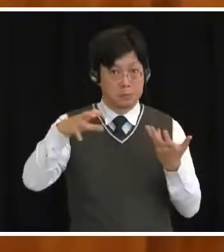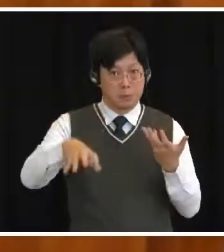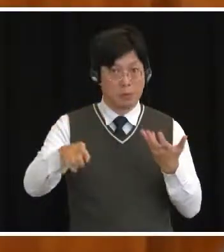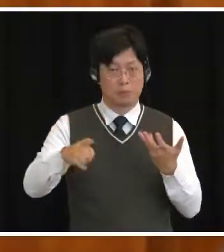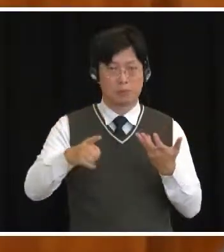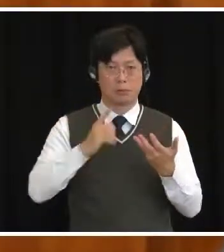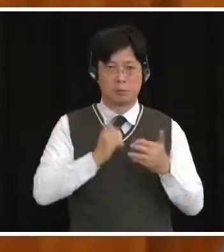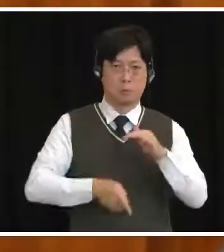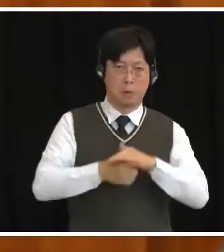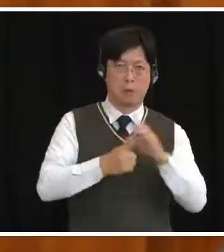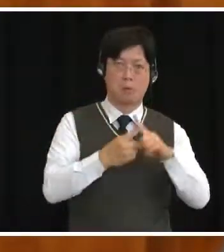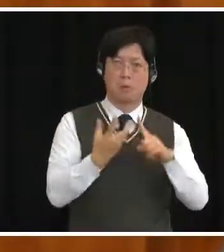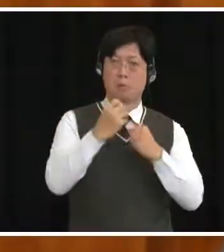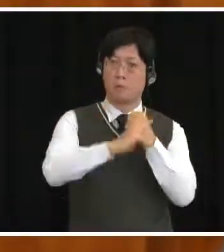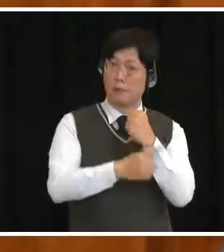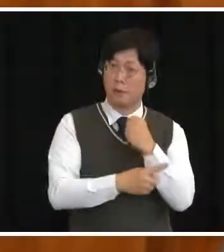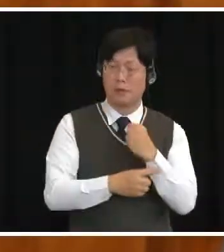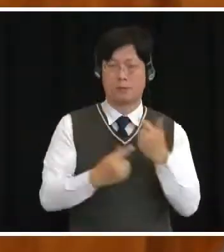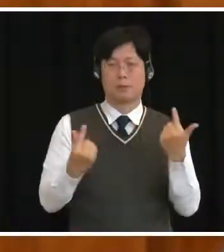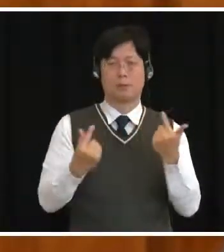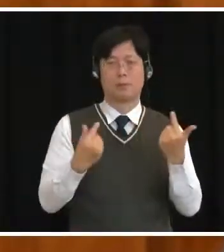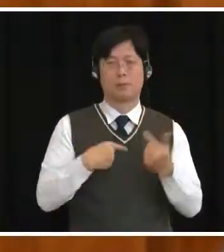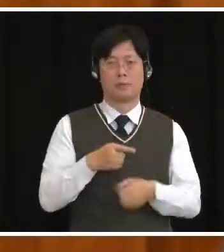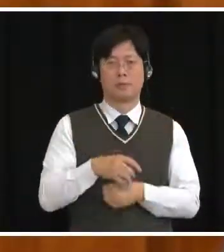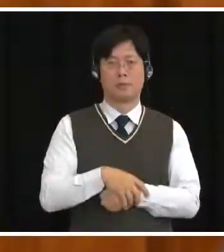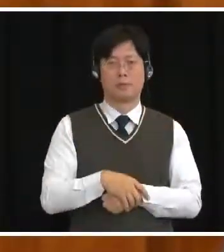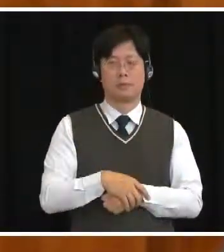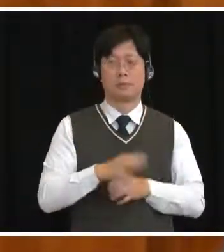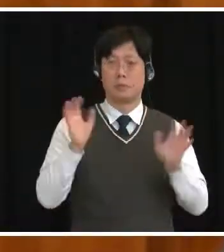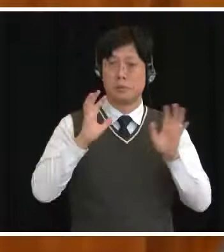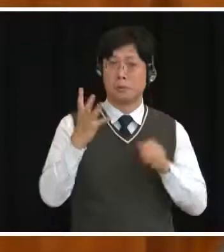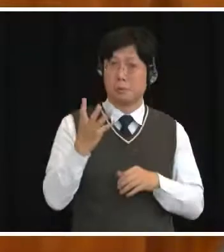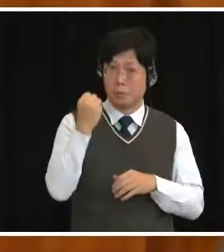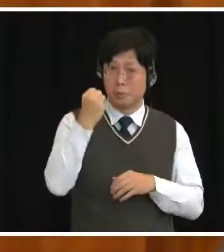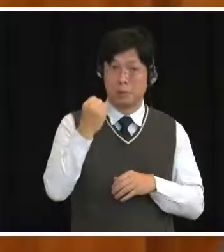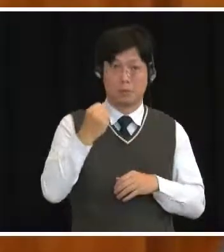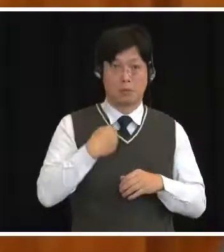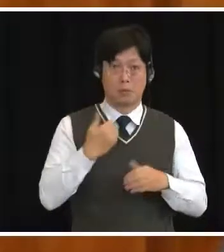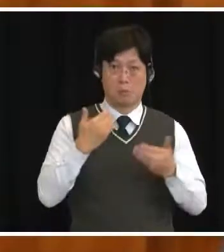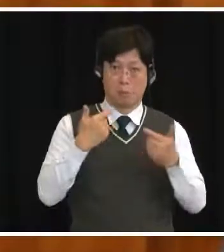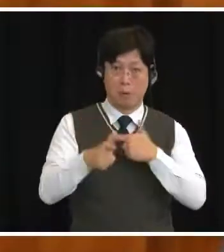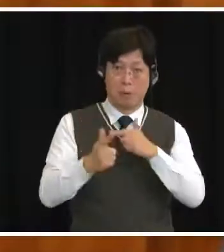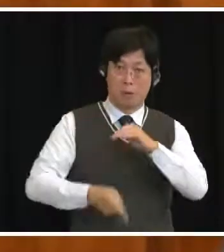see that the government agencies do violate human rights,